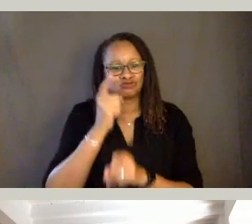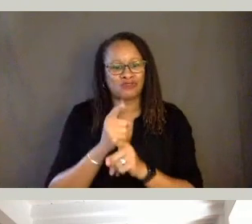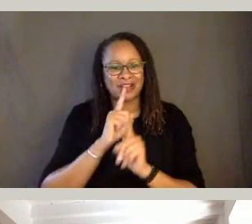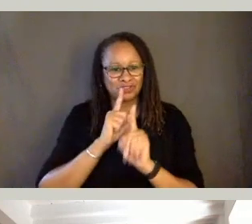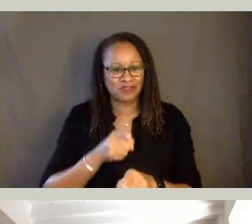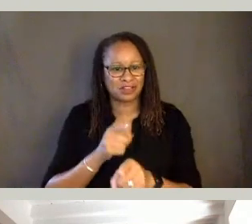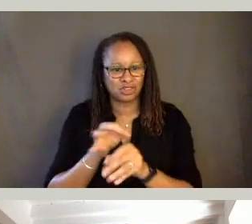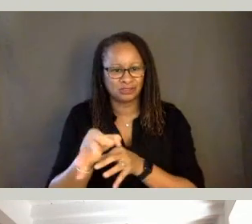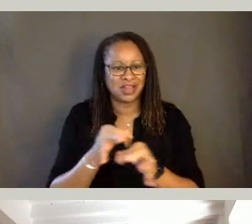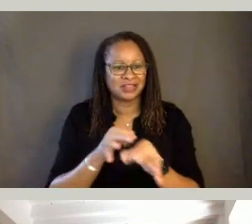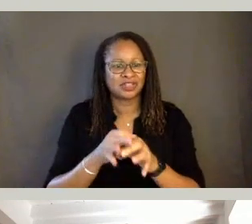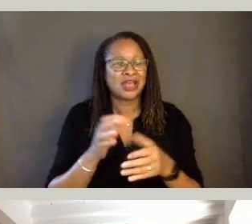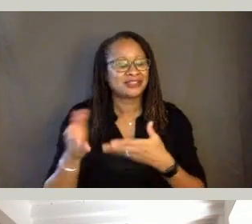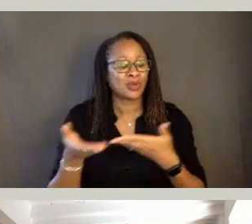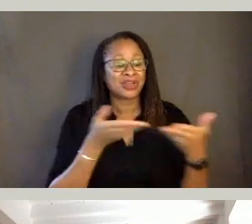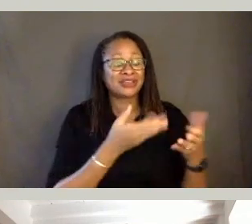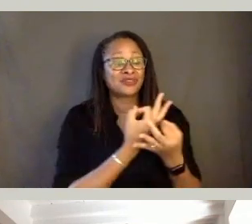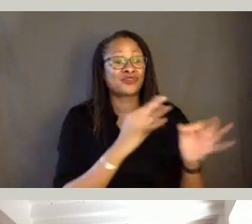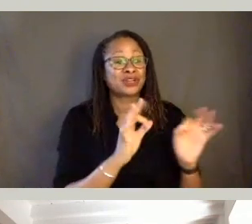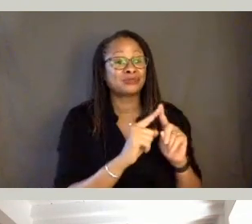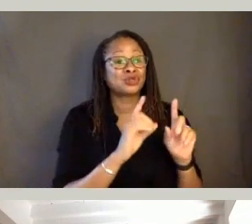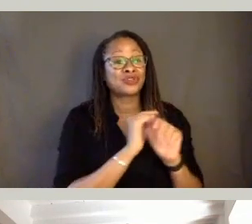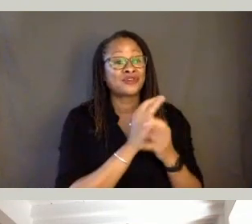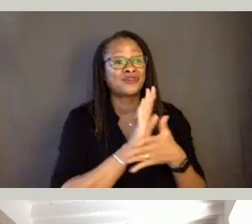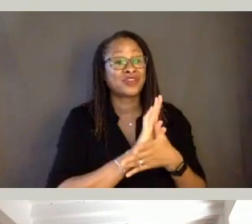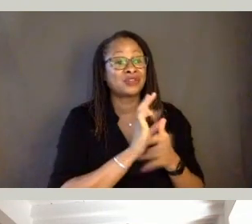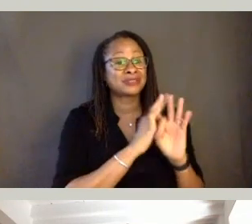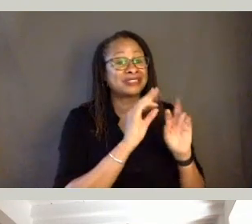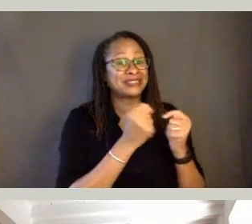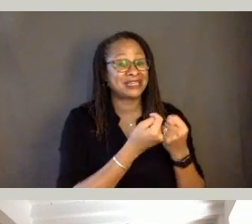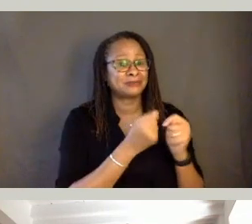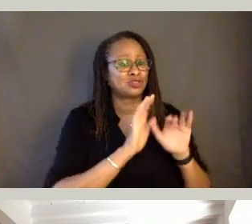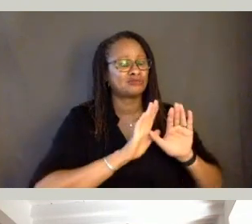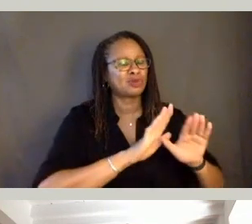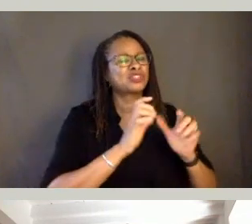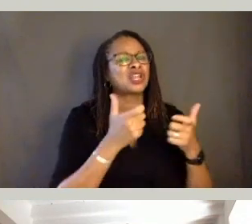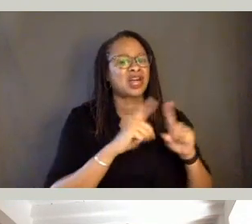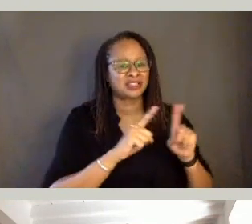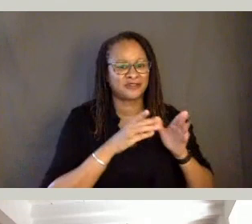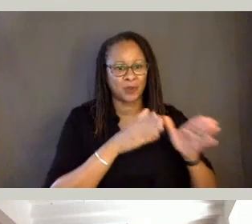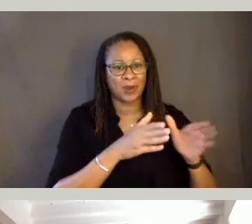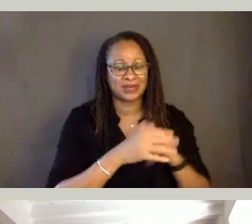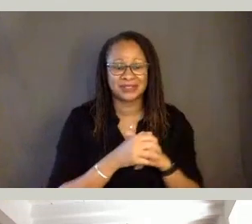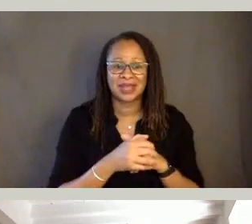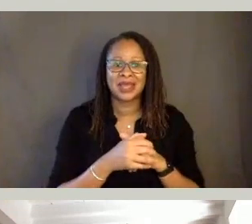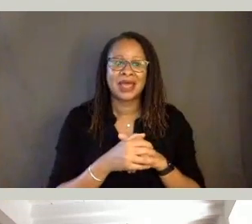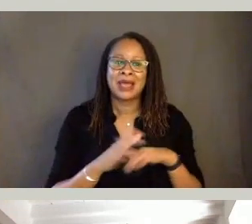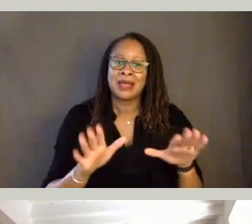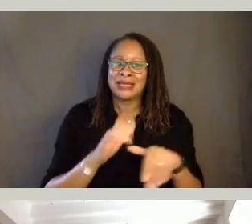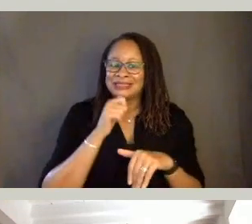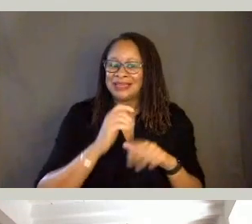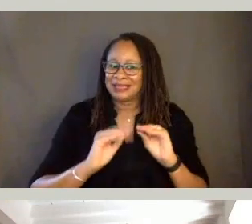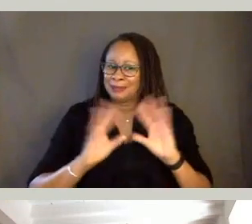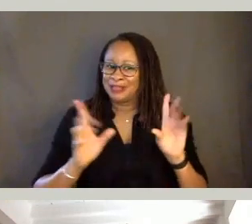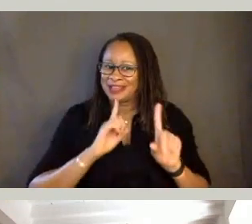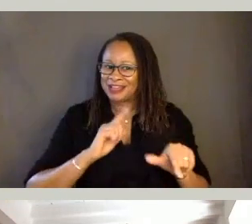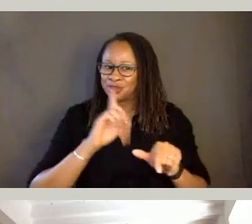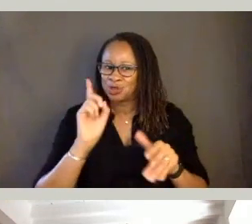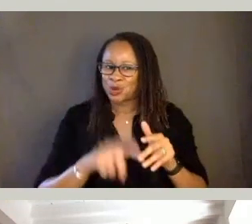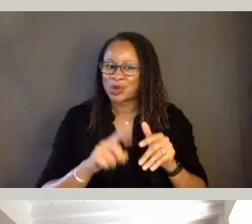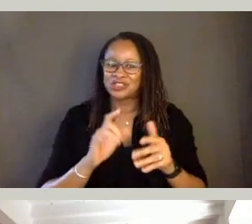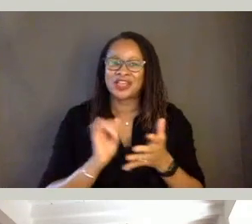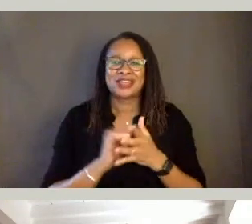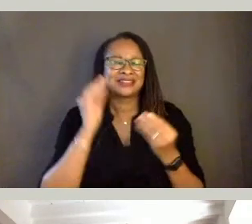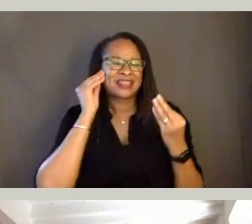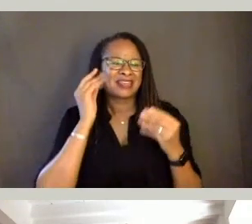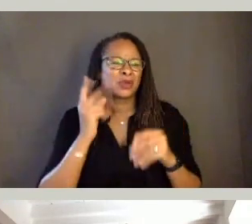aligns, it gives the freedom to the film team, you know, to really push in a lot of ways. So it didn't totally answer your question, but that's the kind of thinking that